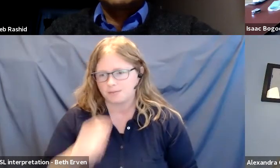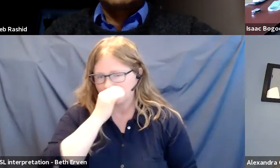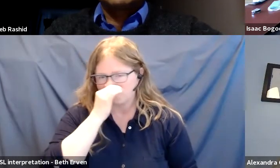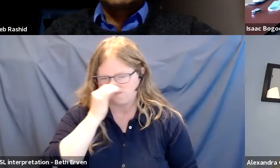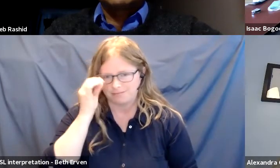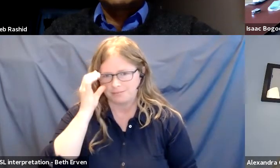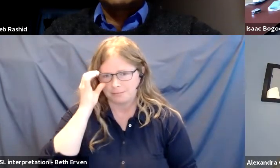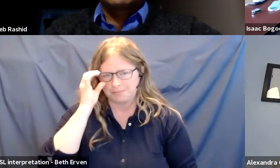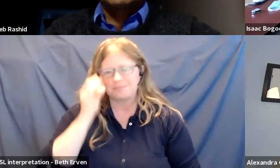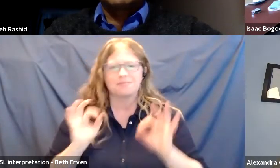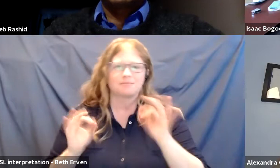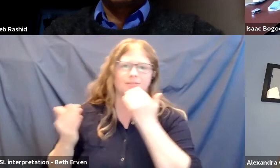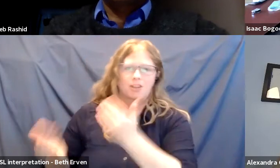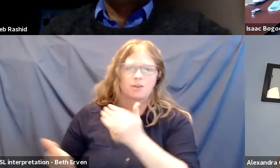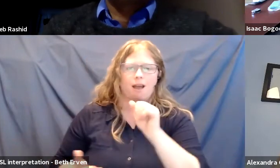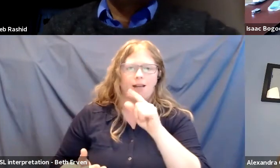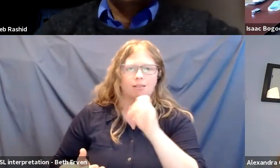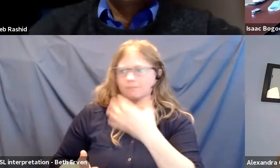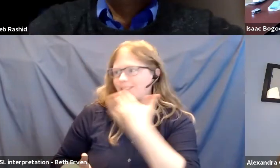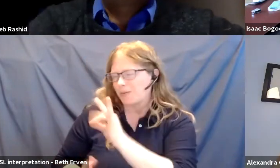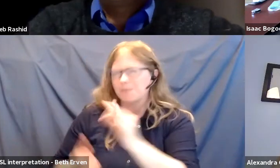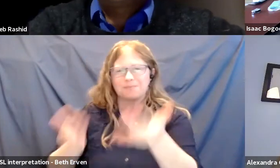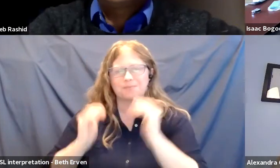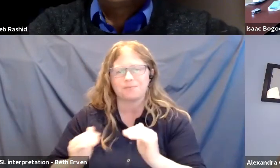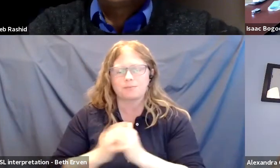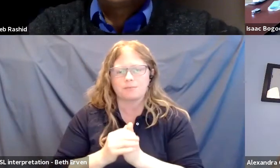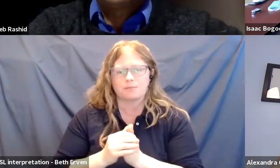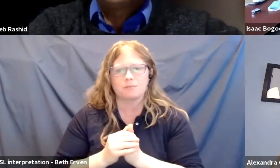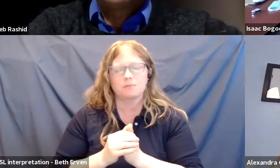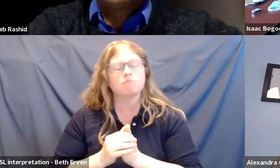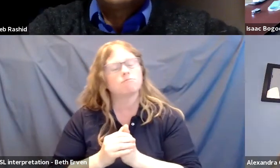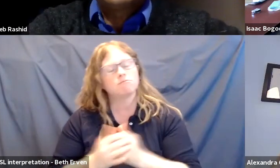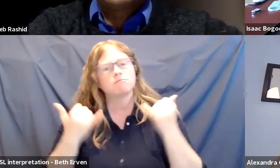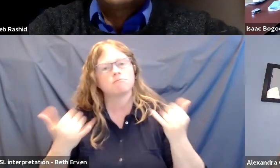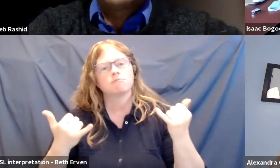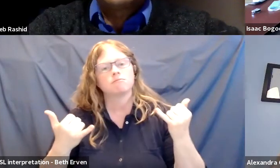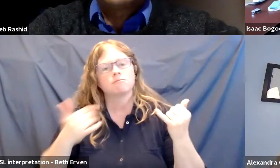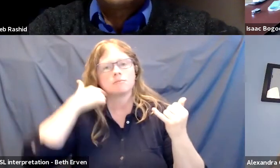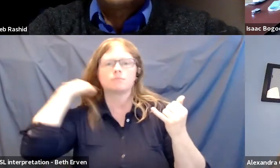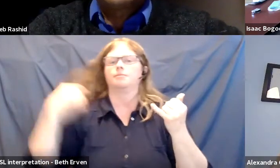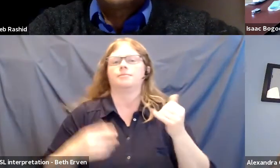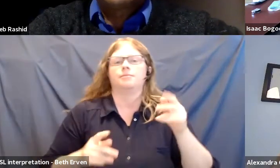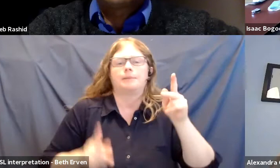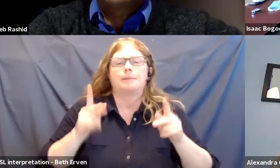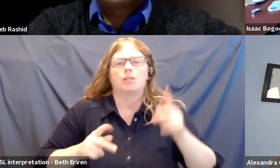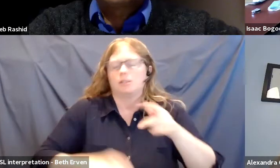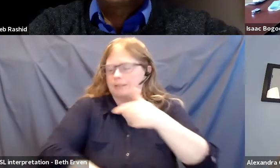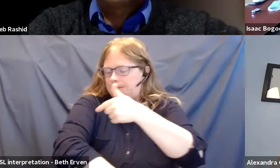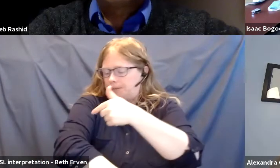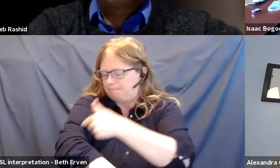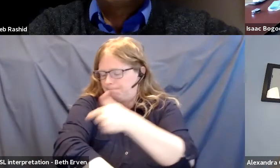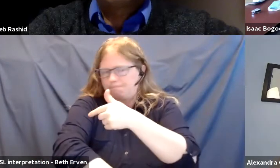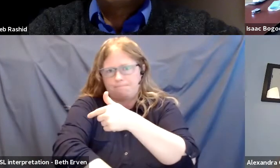Perfect, thank you. Next question. Are there any recommendations for immunosuppressed people as to which vaccine